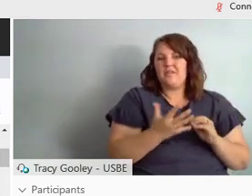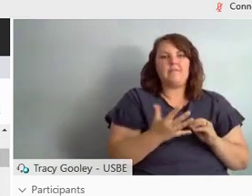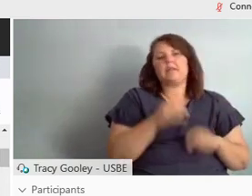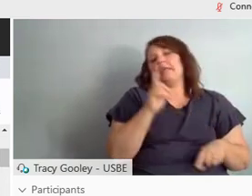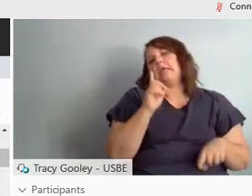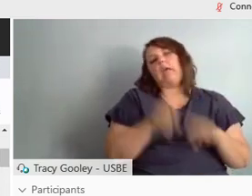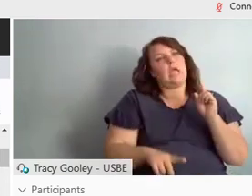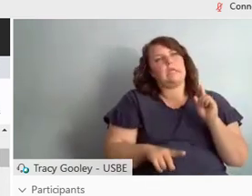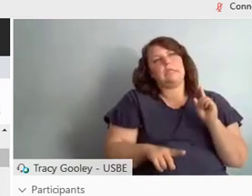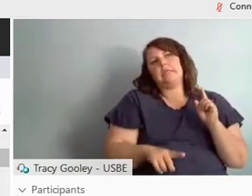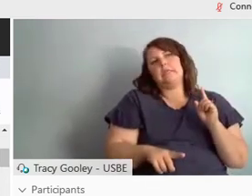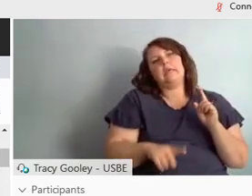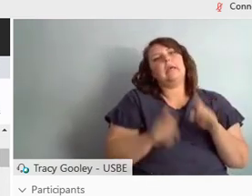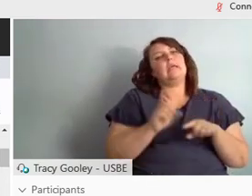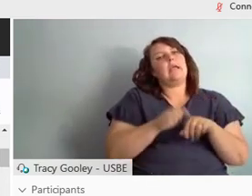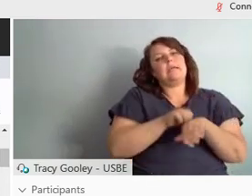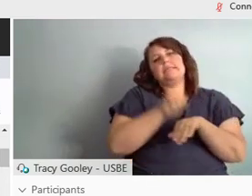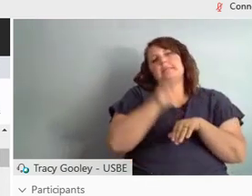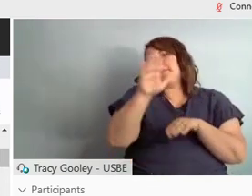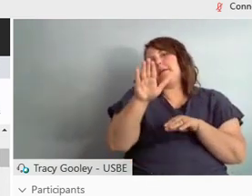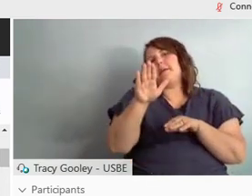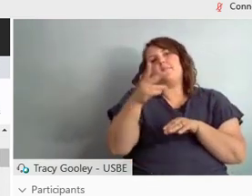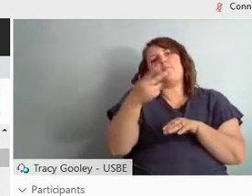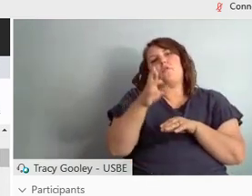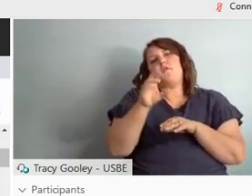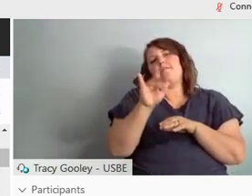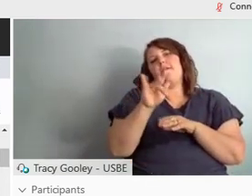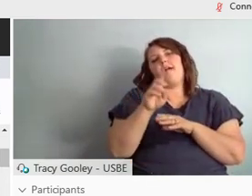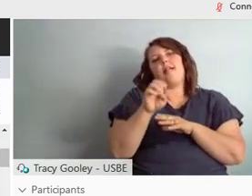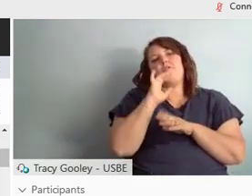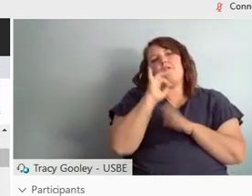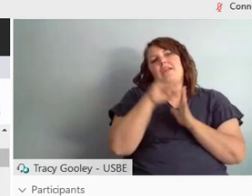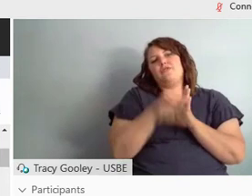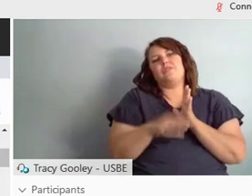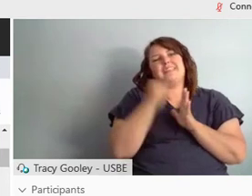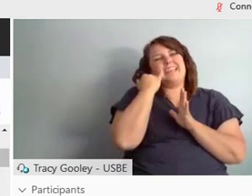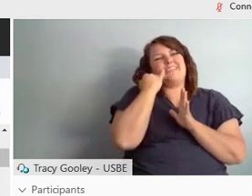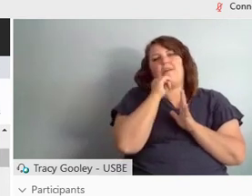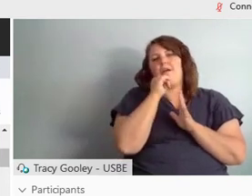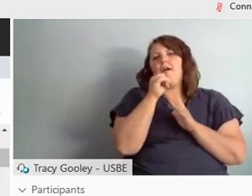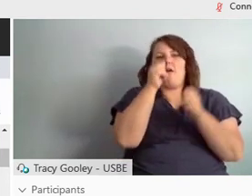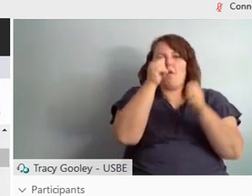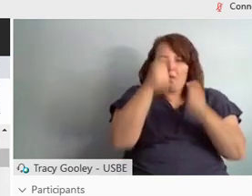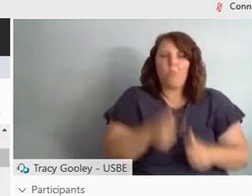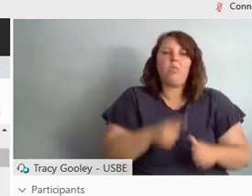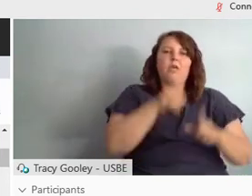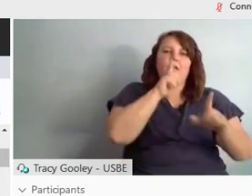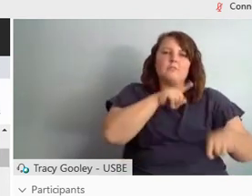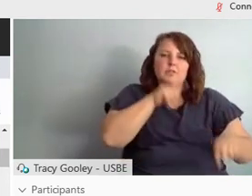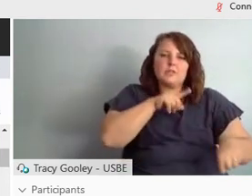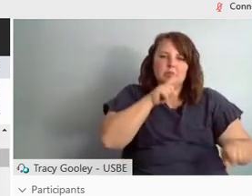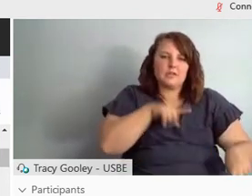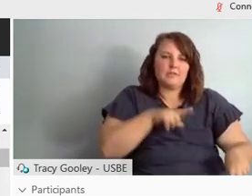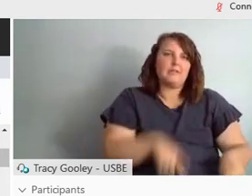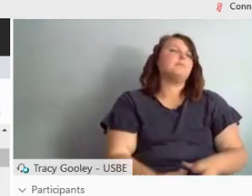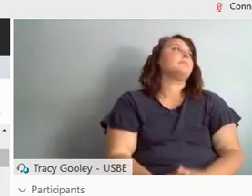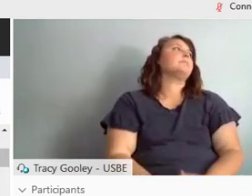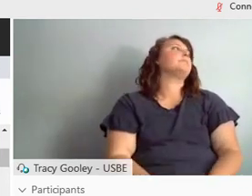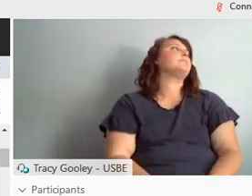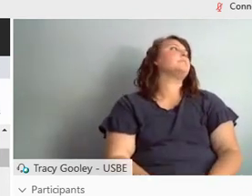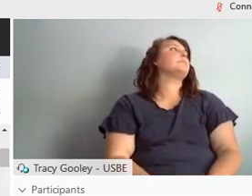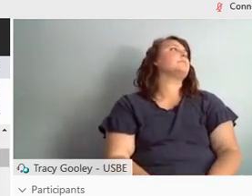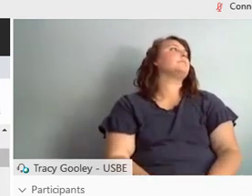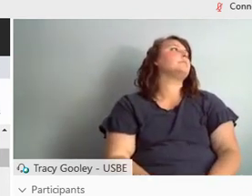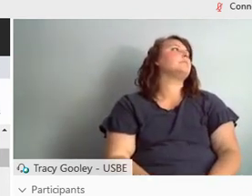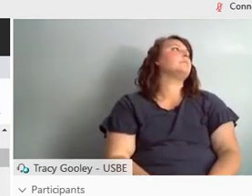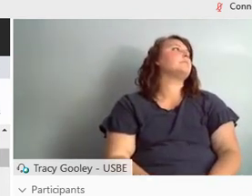it's not a choice. It won't let you submit the profile for the student if every single question is not answered. So we're going to